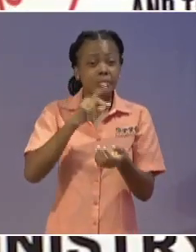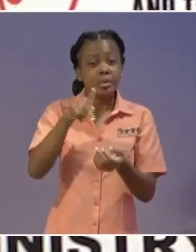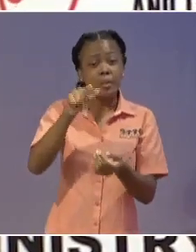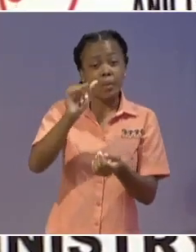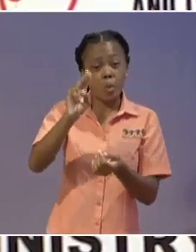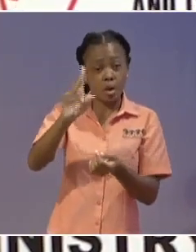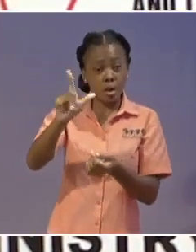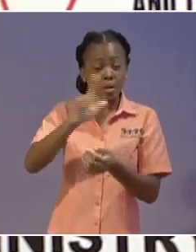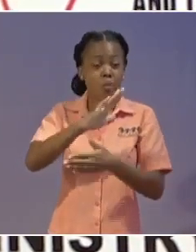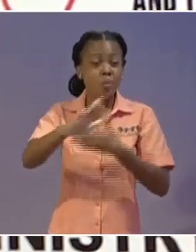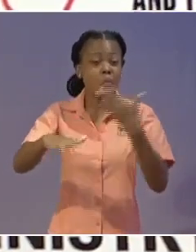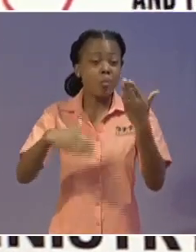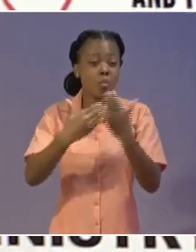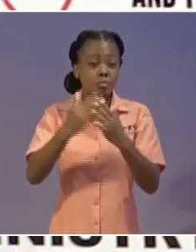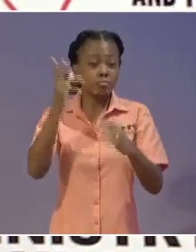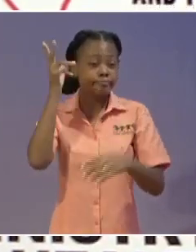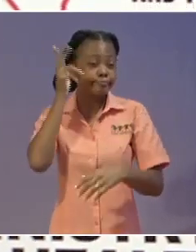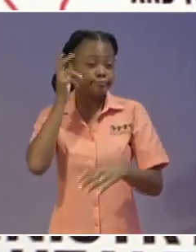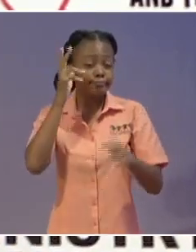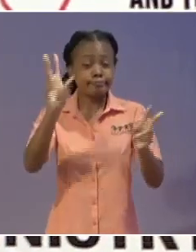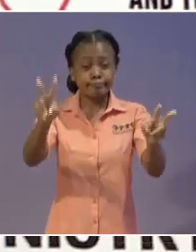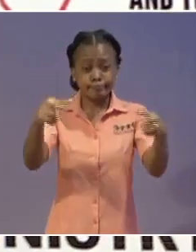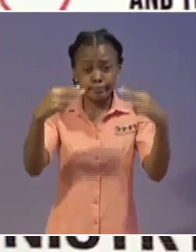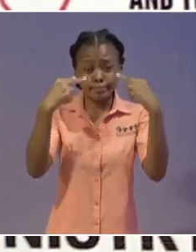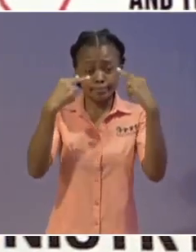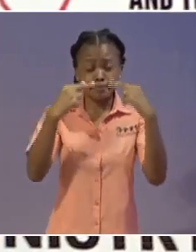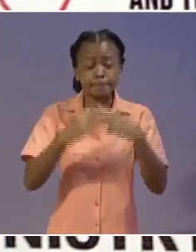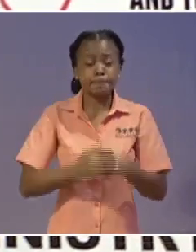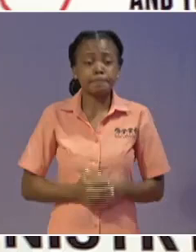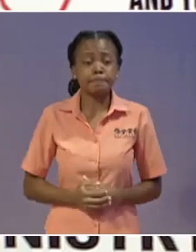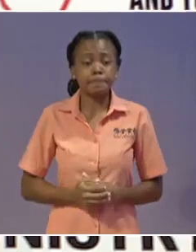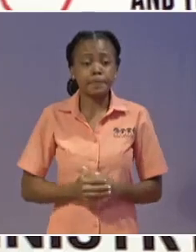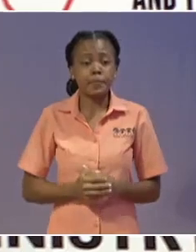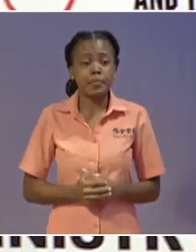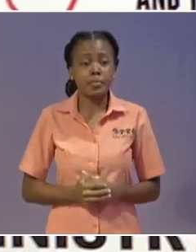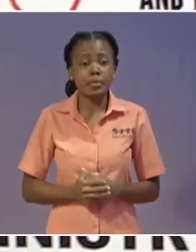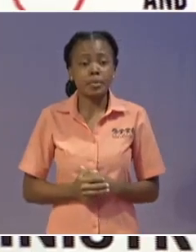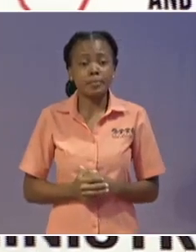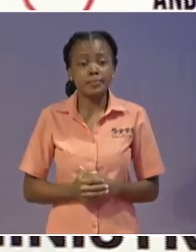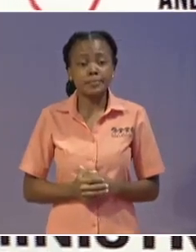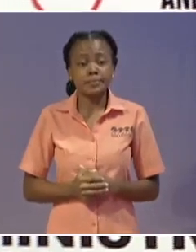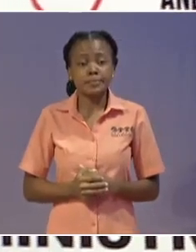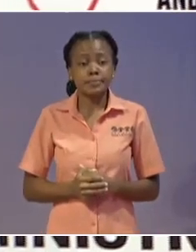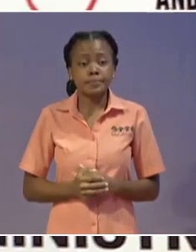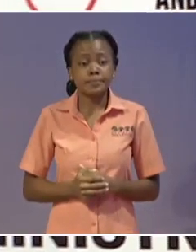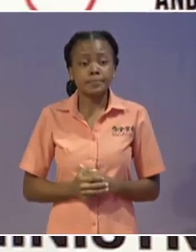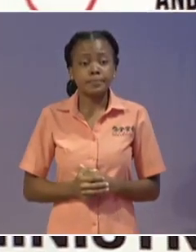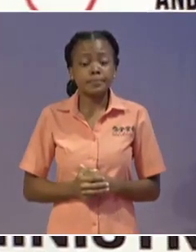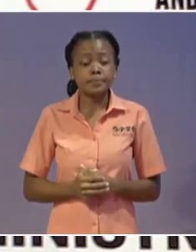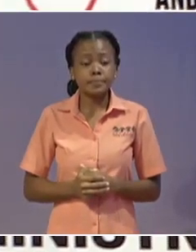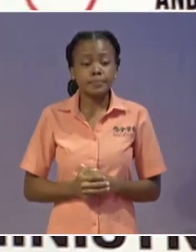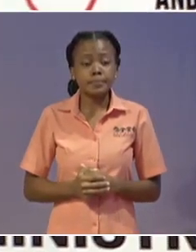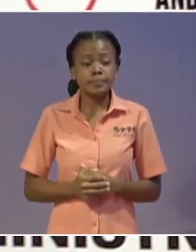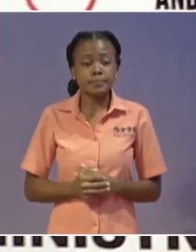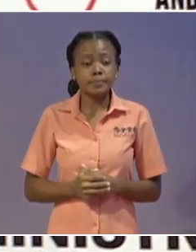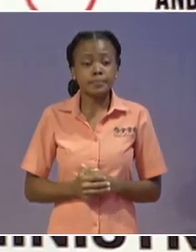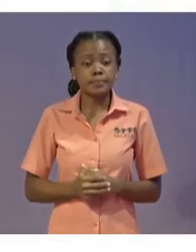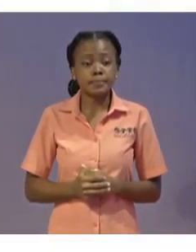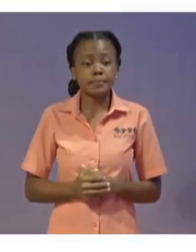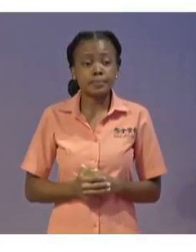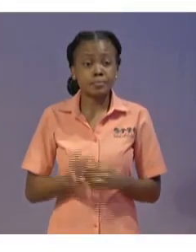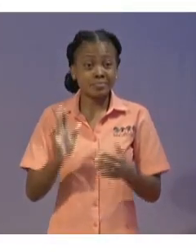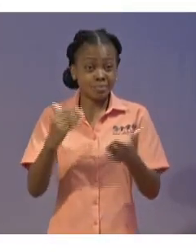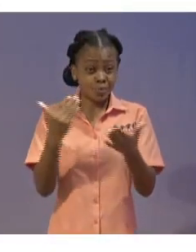listening public. So we will begin with the updated dashboard, which is as of the 9th of January 2022, update number